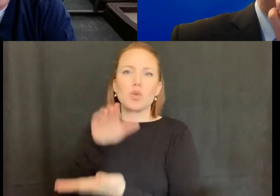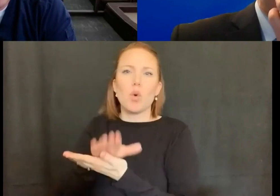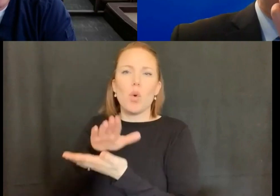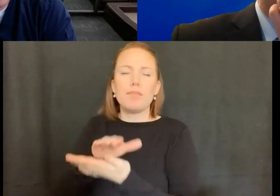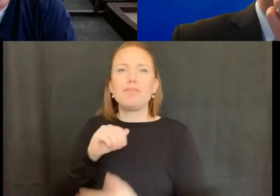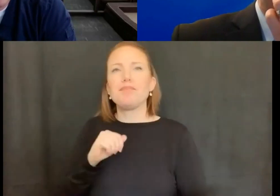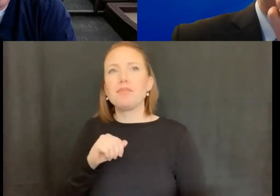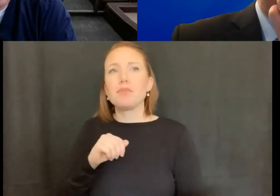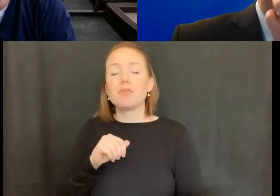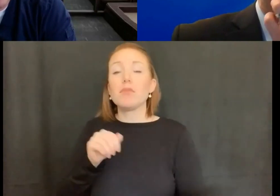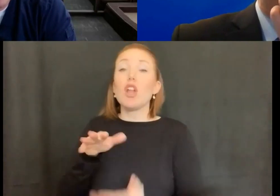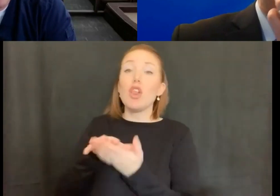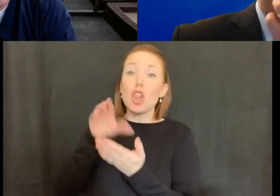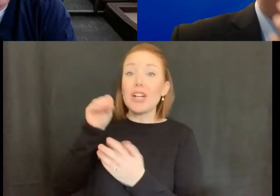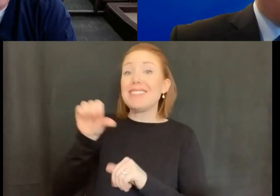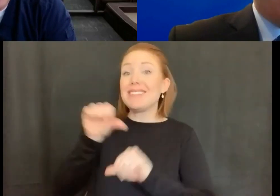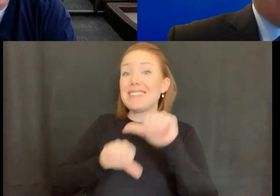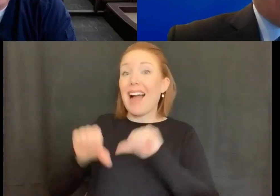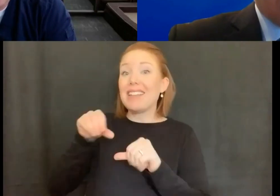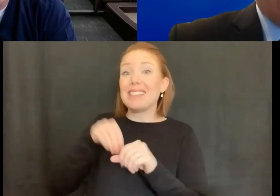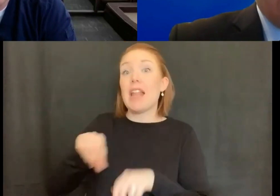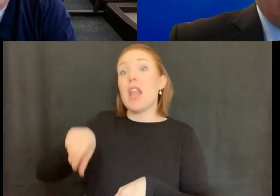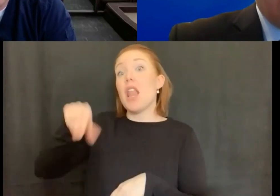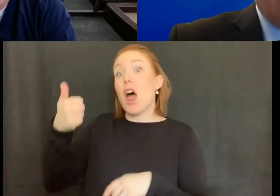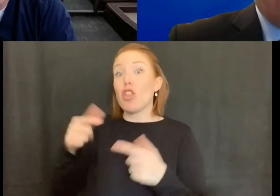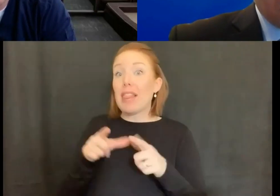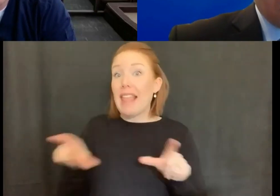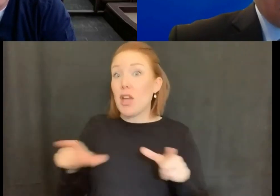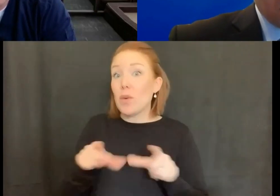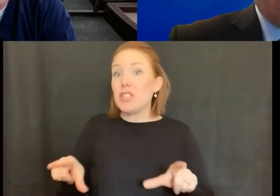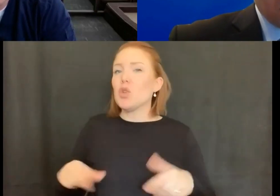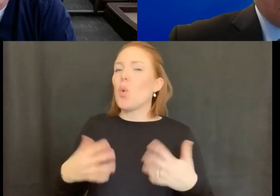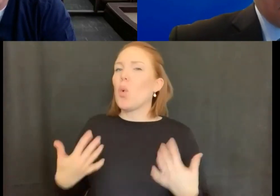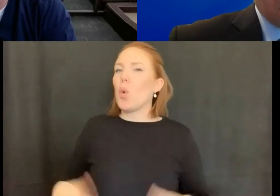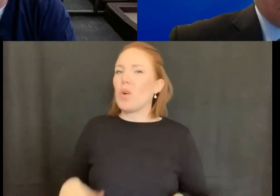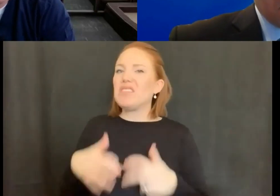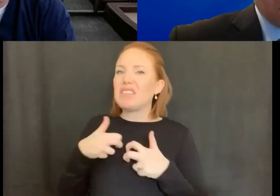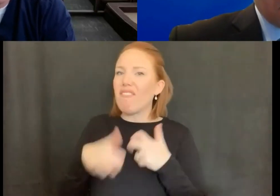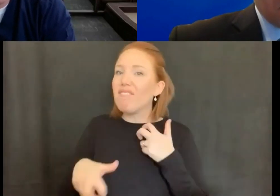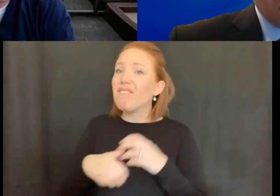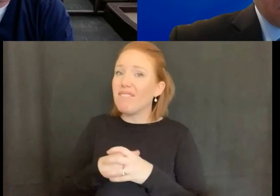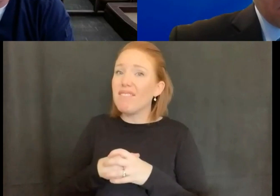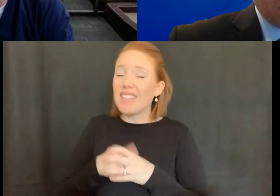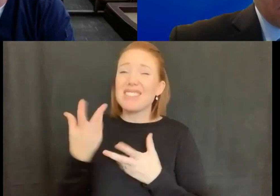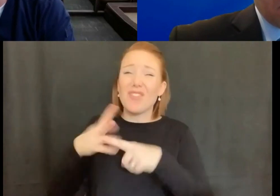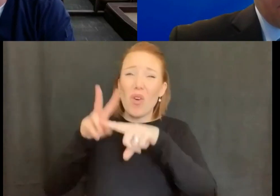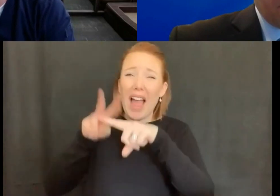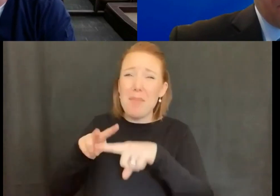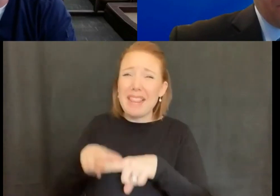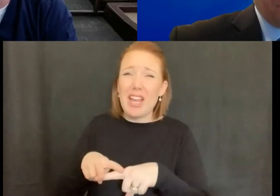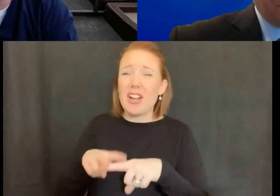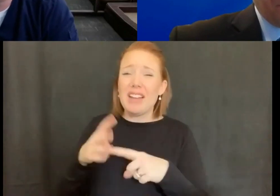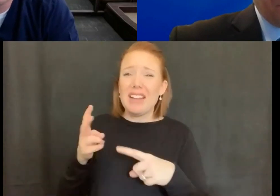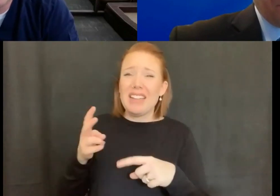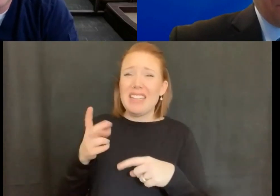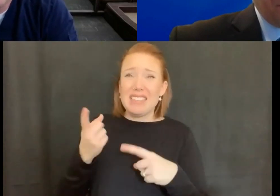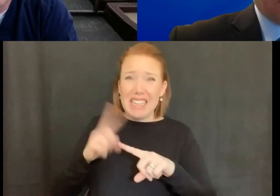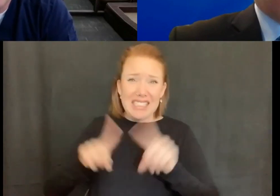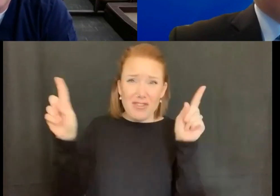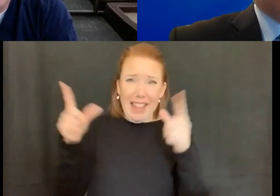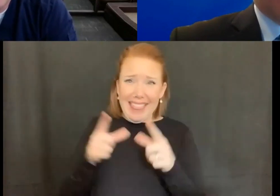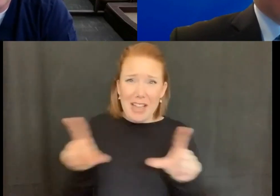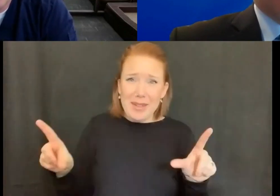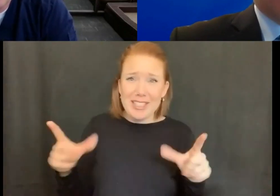learning science in another language is tough because of the vocabulary. It's like almost like a different language in and of